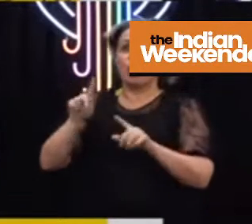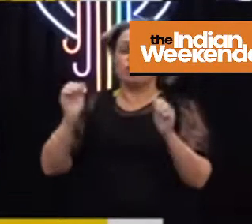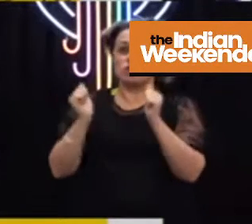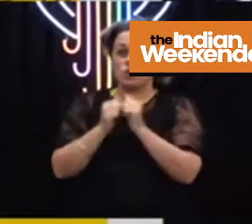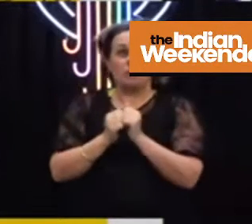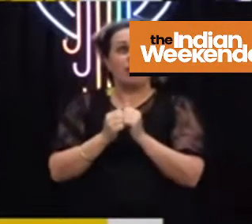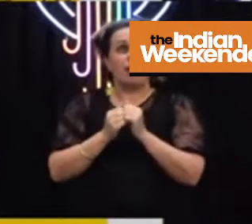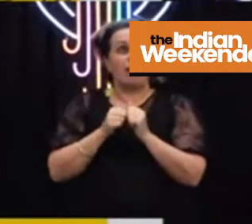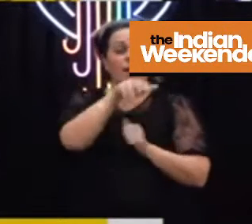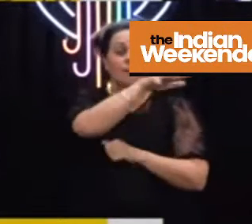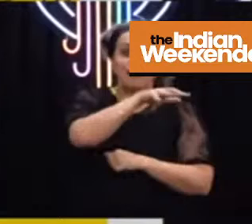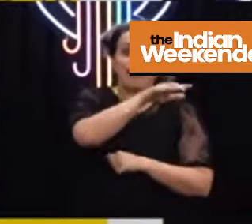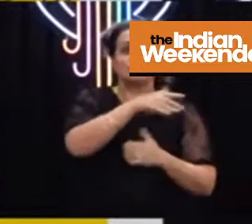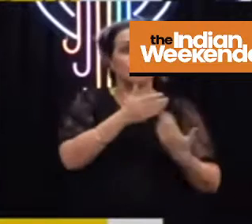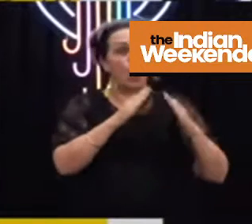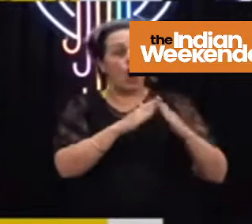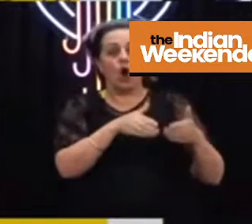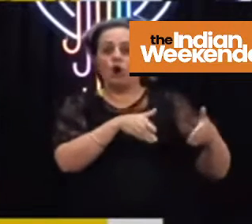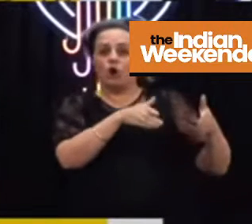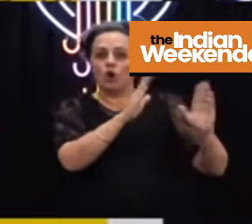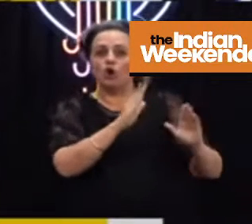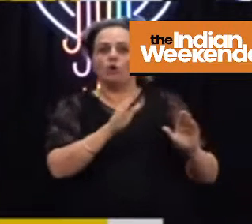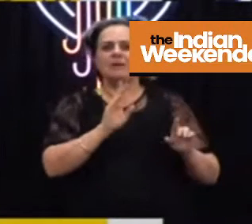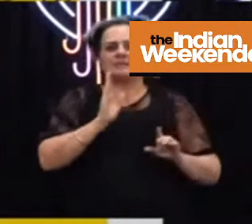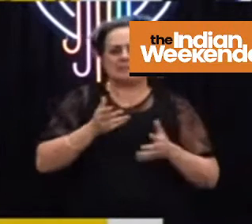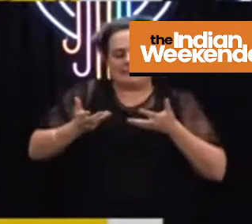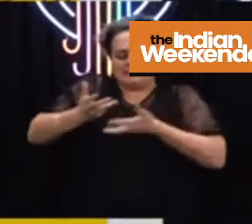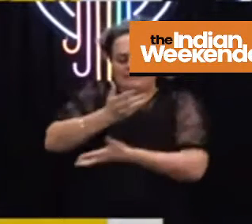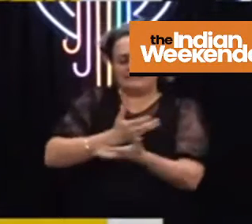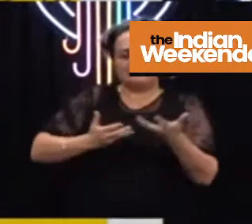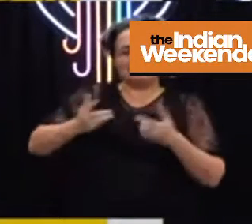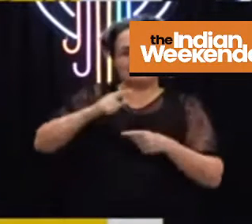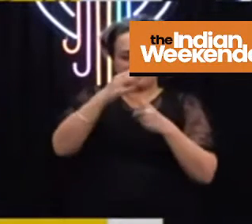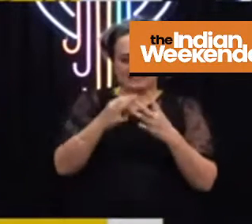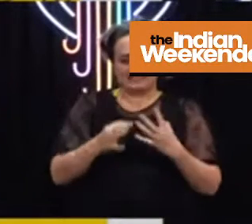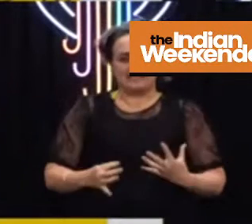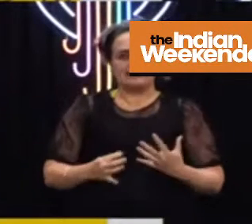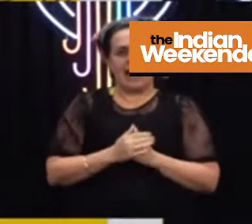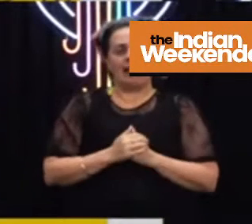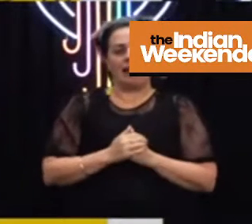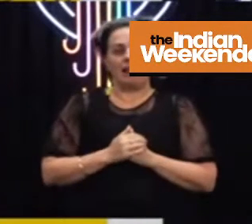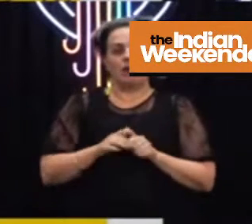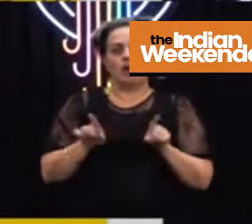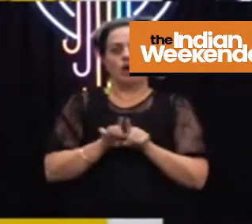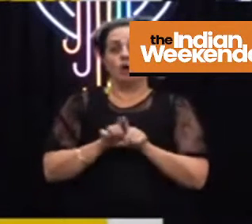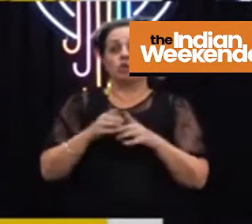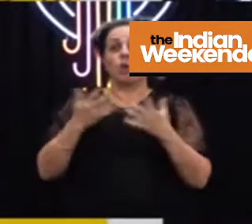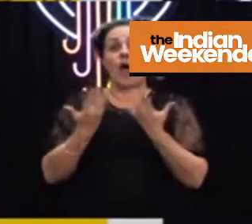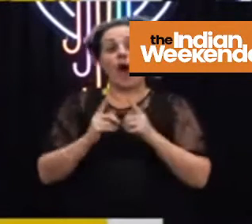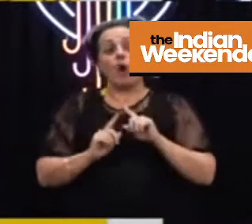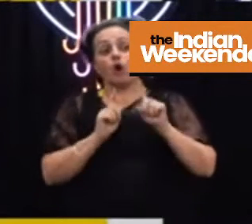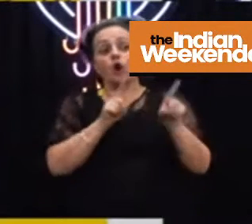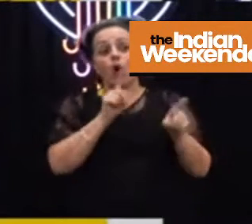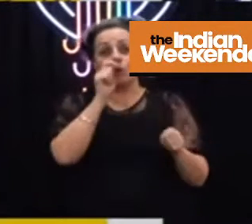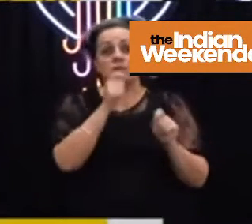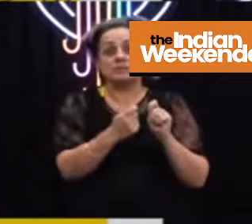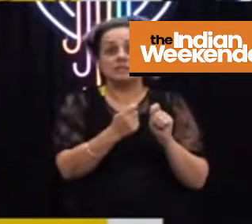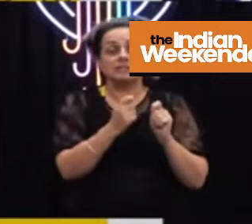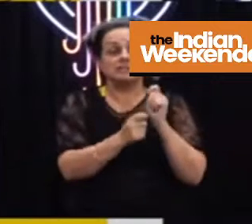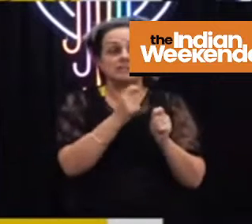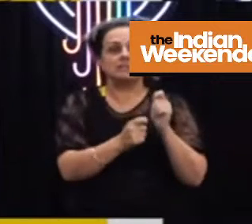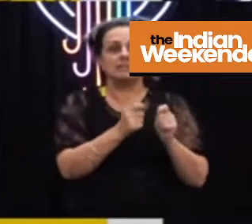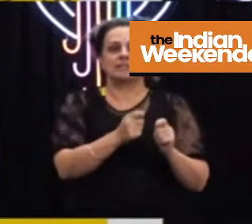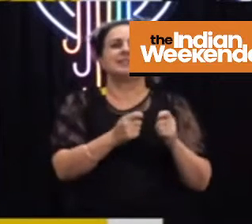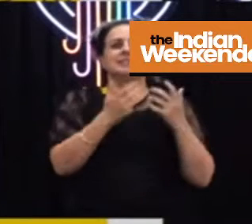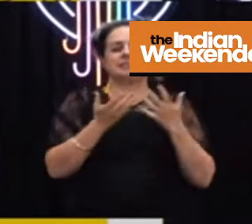facility or home or so on, and the way that they even access testing. All of that's being developed. It's been narrowed